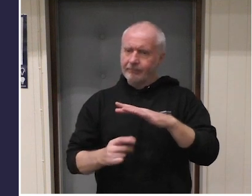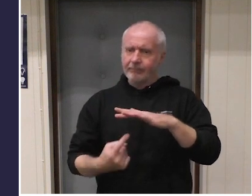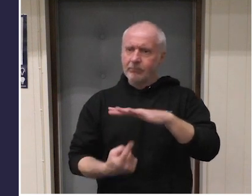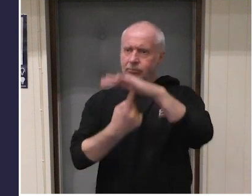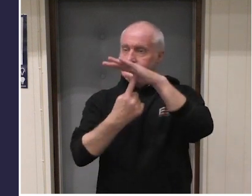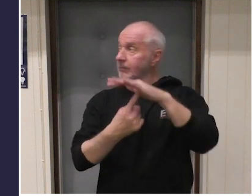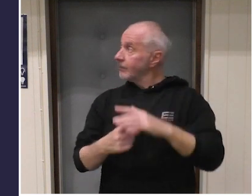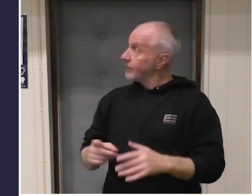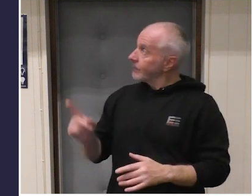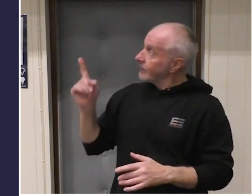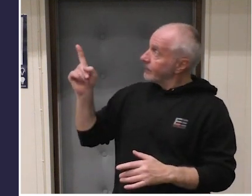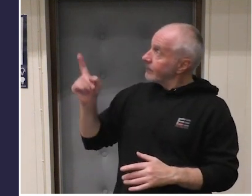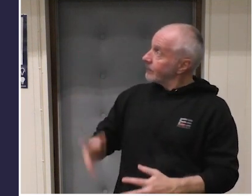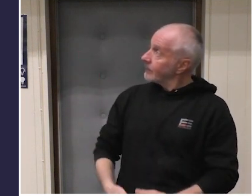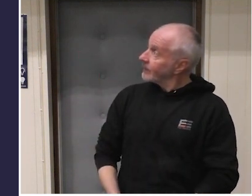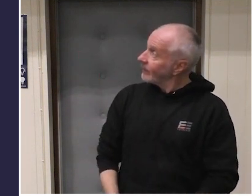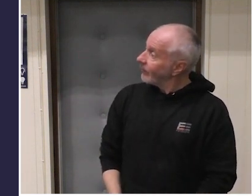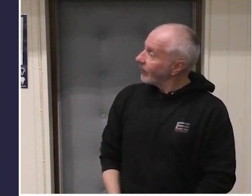by hand.